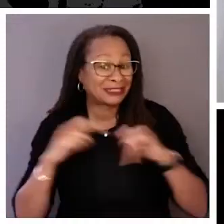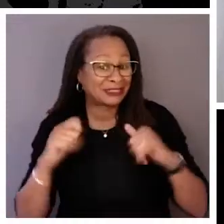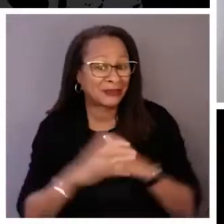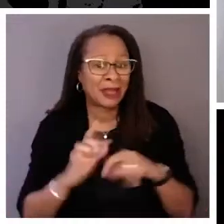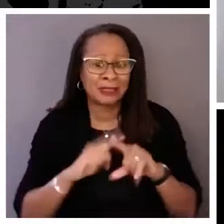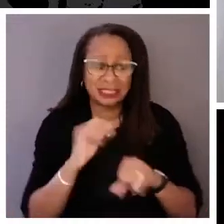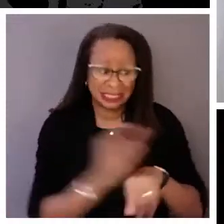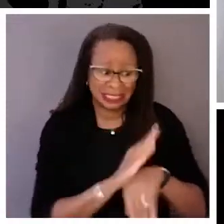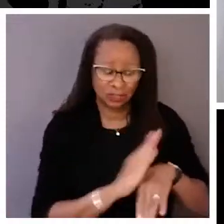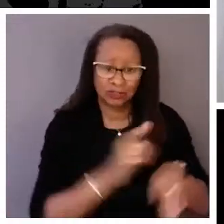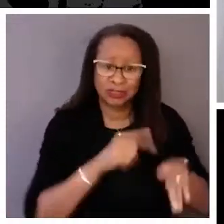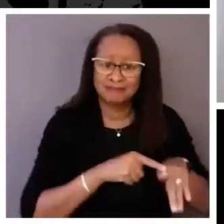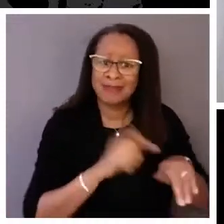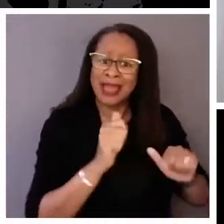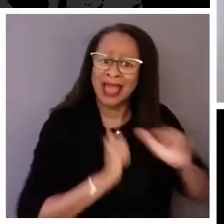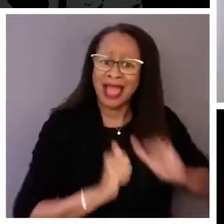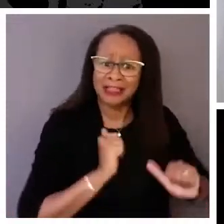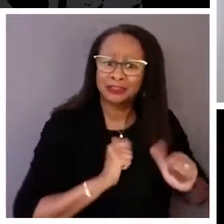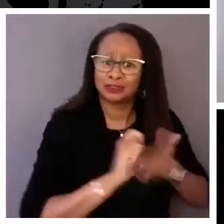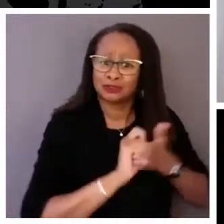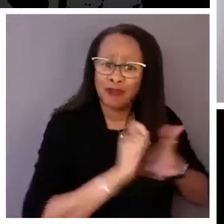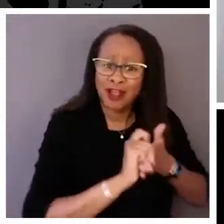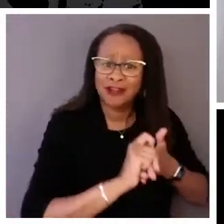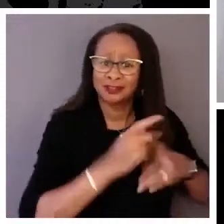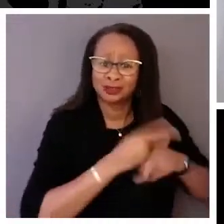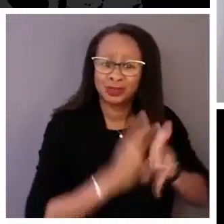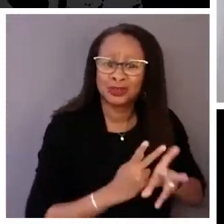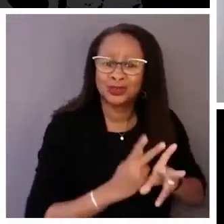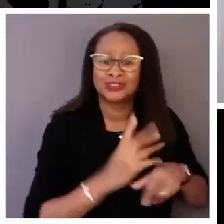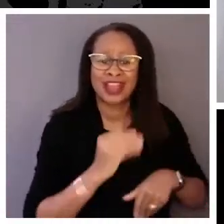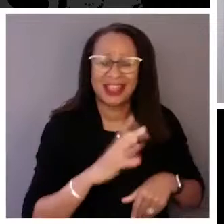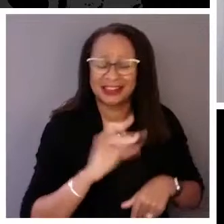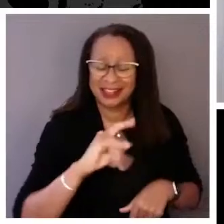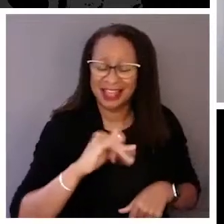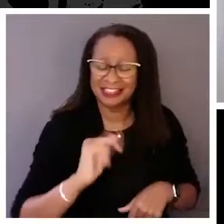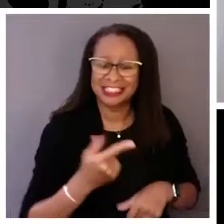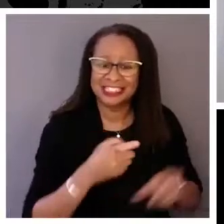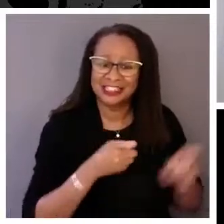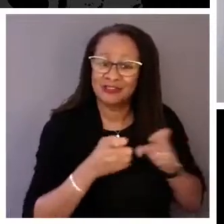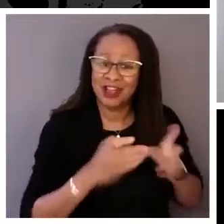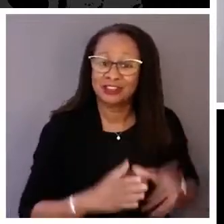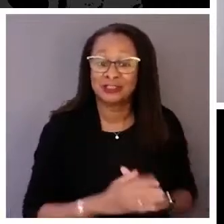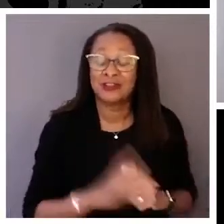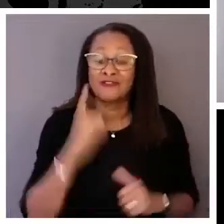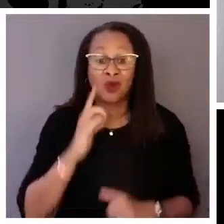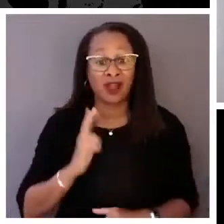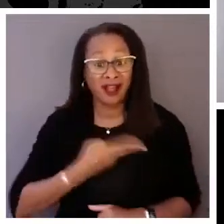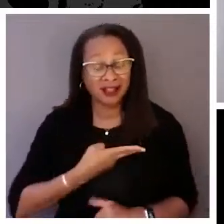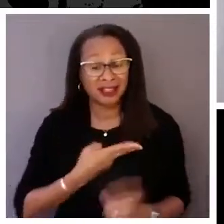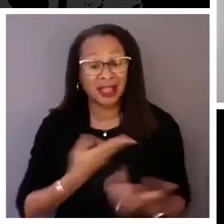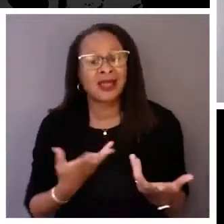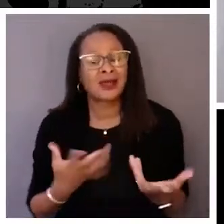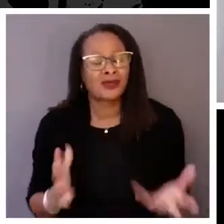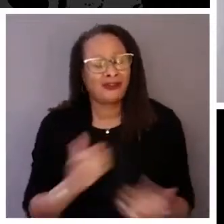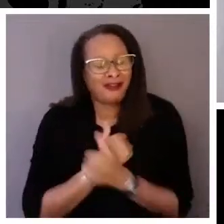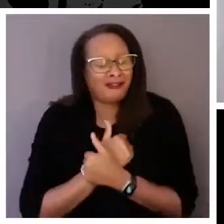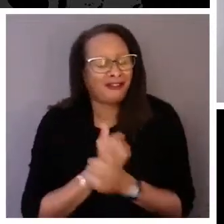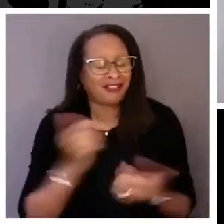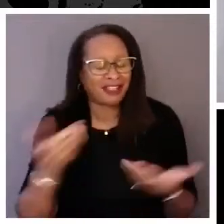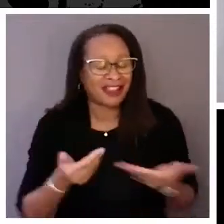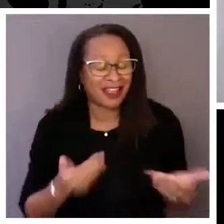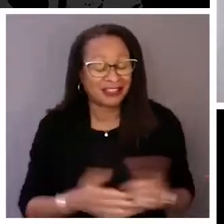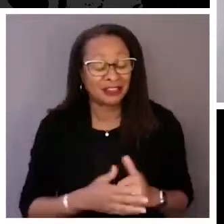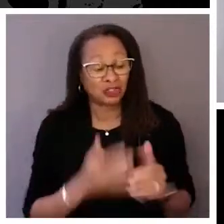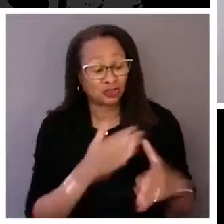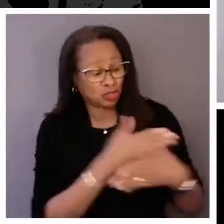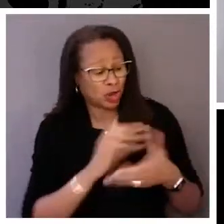actors, directors, writers, producers, and casting directors. To us today, they are our very welcome guests here to tell us how each of